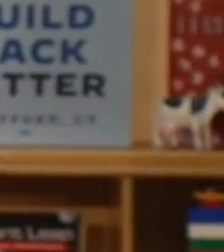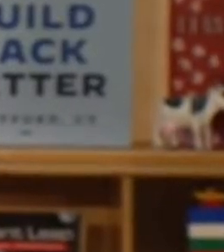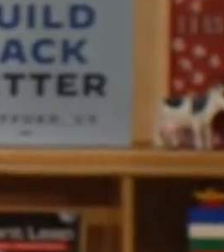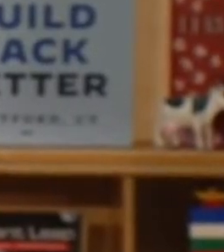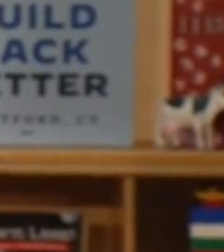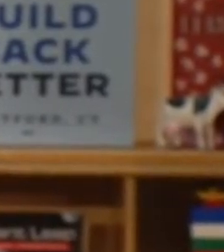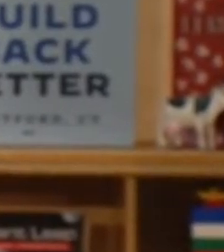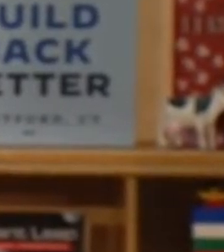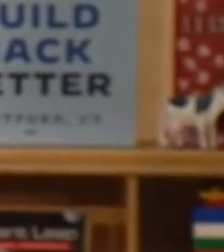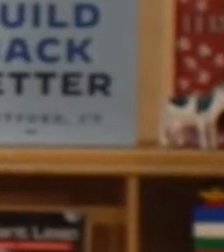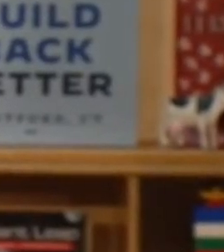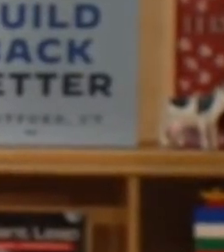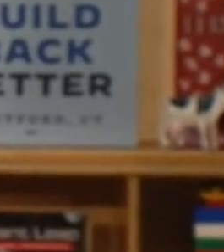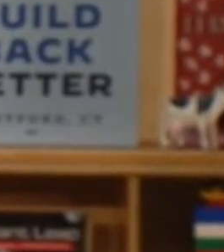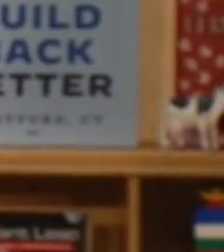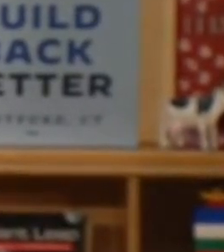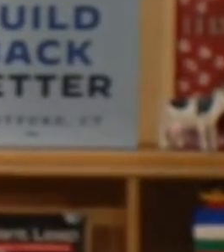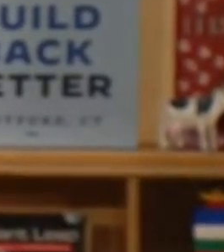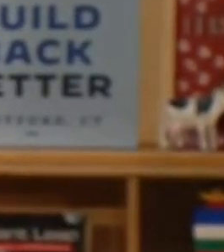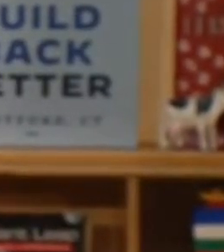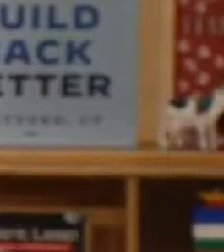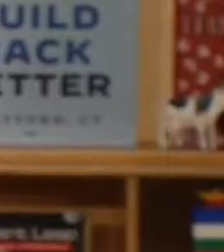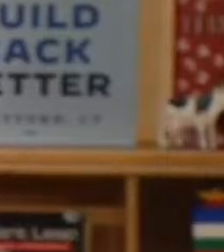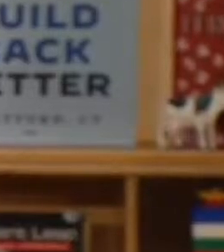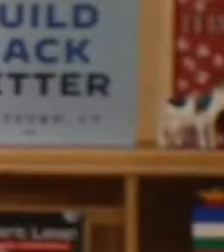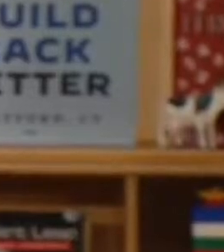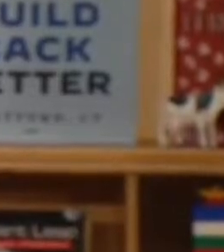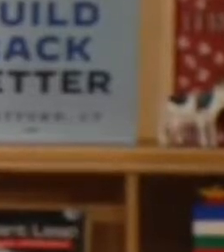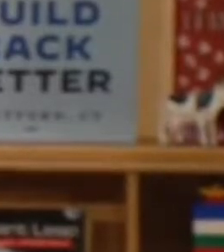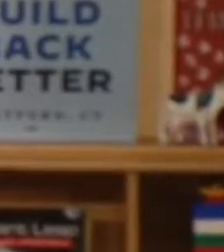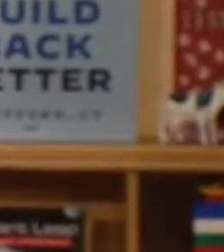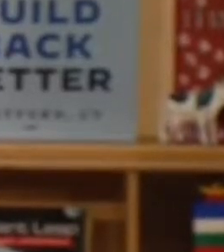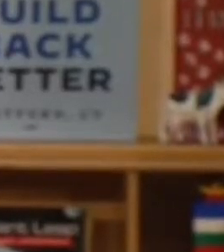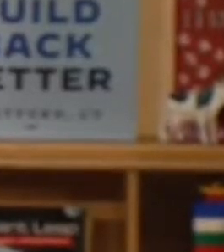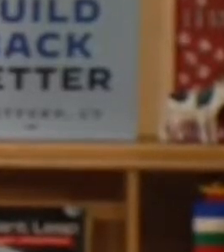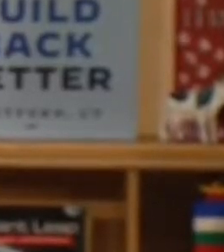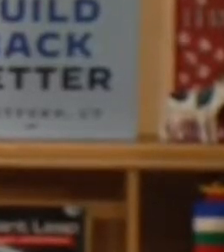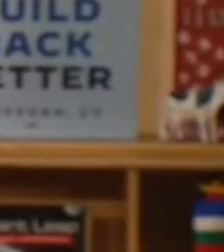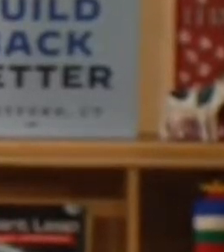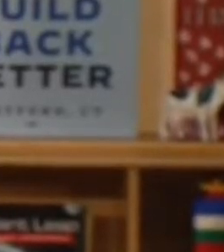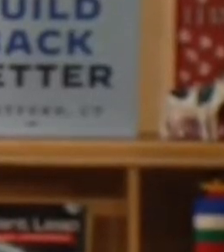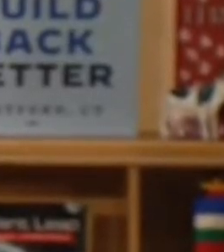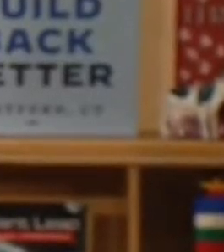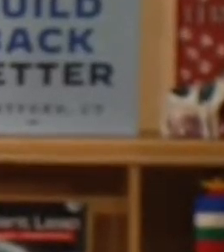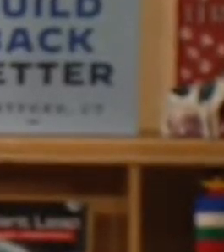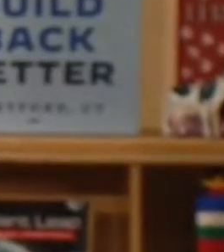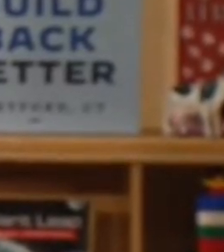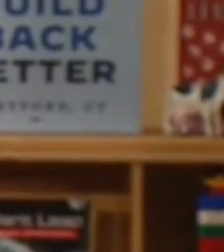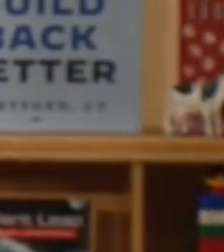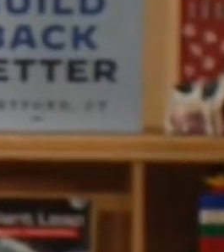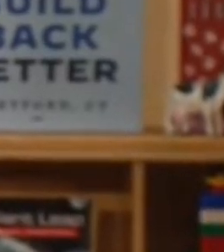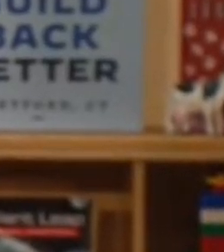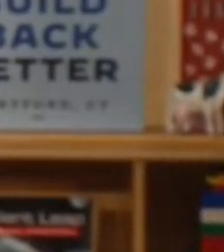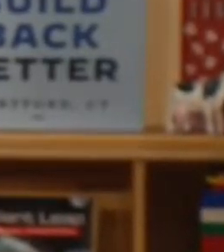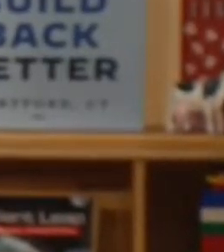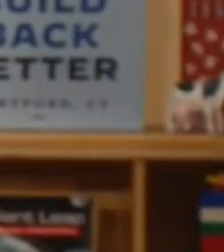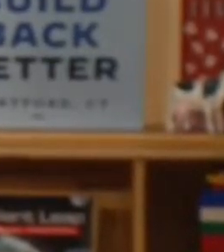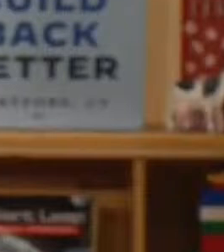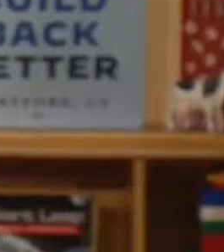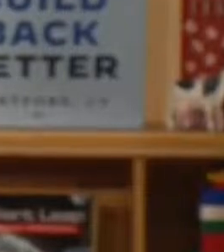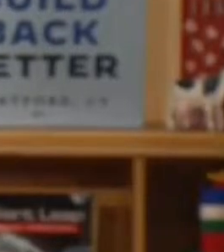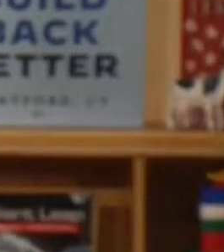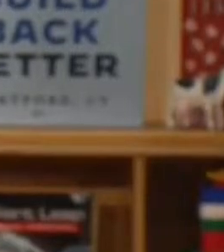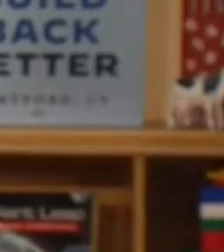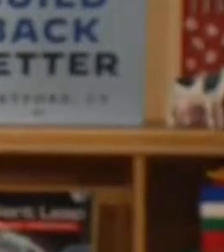and invest to win the space race. We also were among the first to provide access to free education beginning back at the turn of the